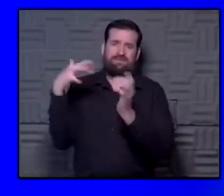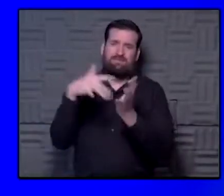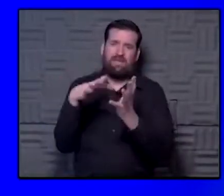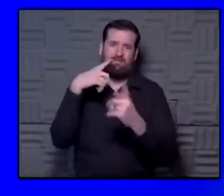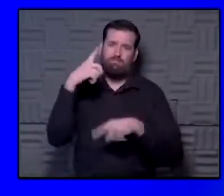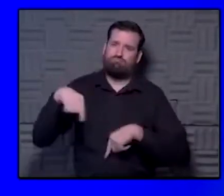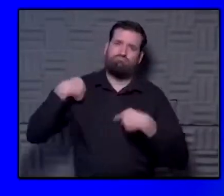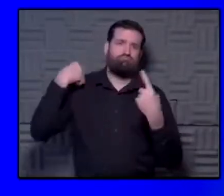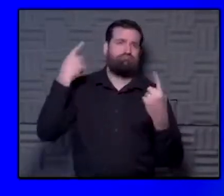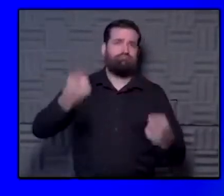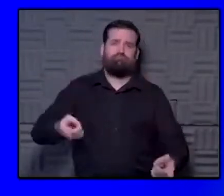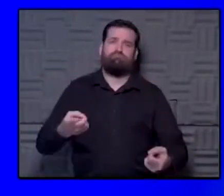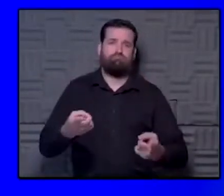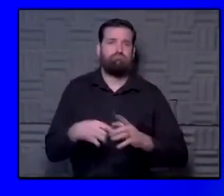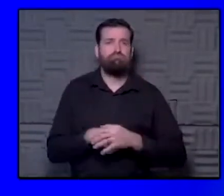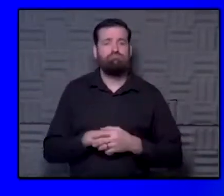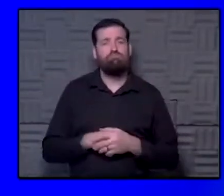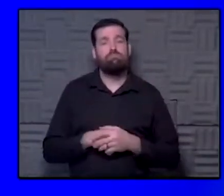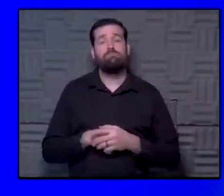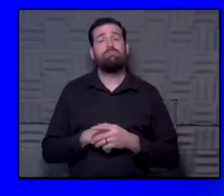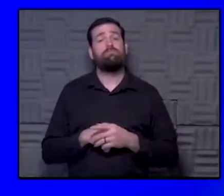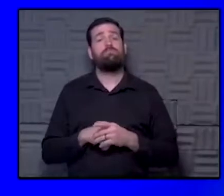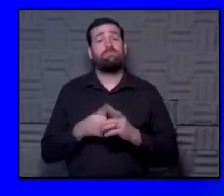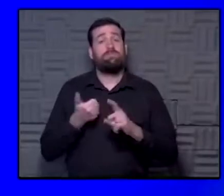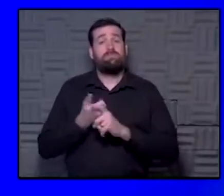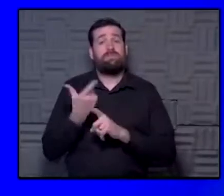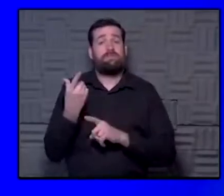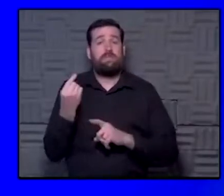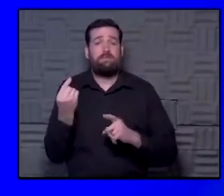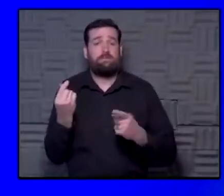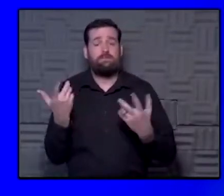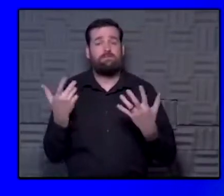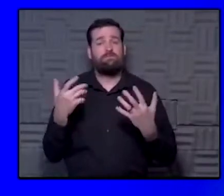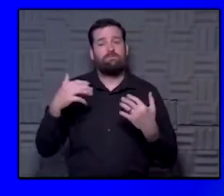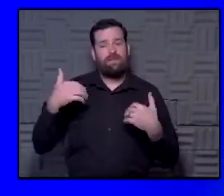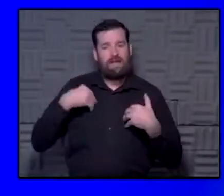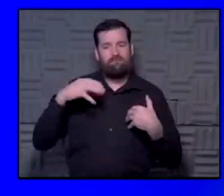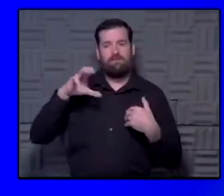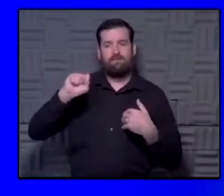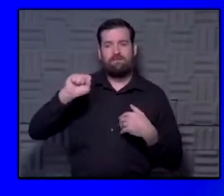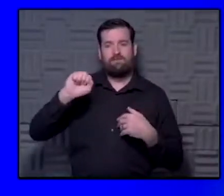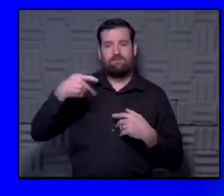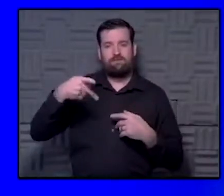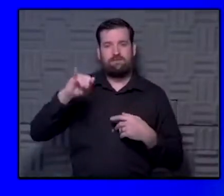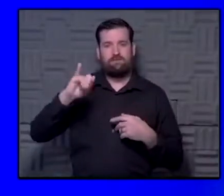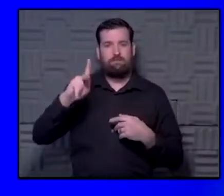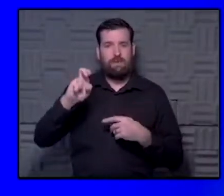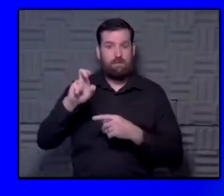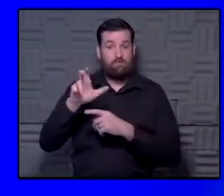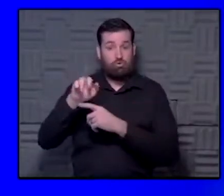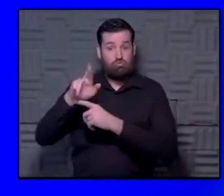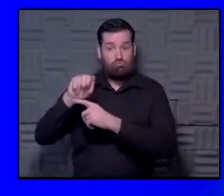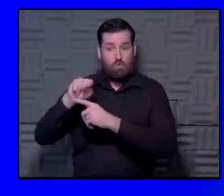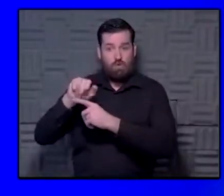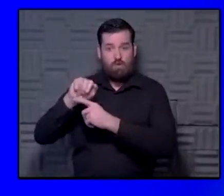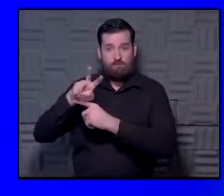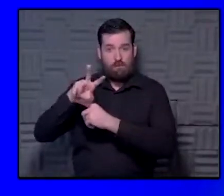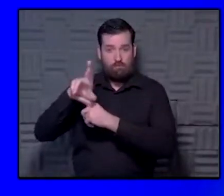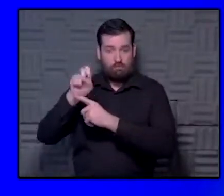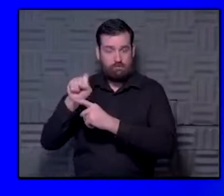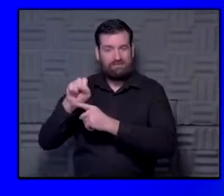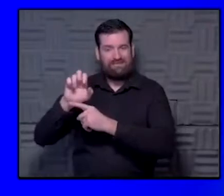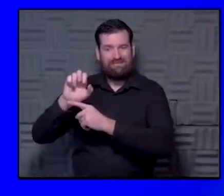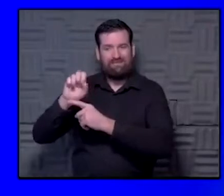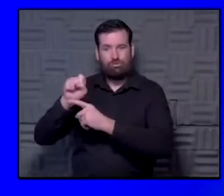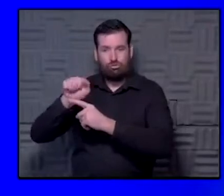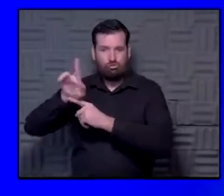for a long time. But what it does is it actually has the spike on it, the coronavirus, the SARS-CoV-2 spike, and